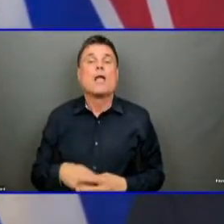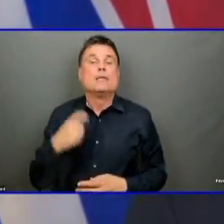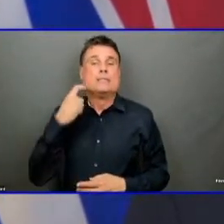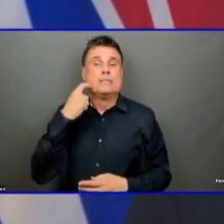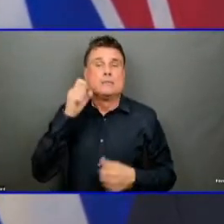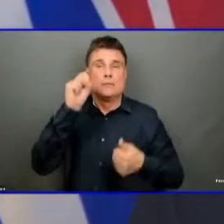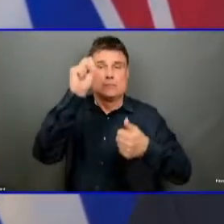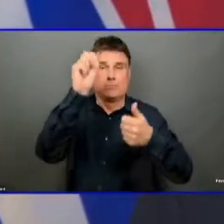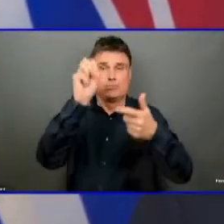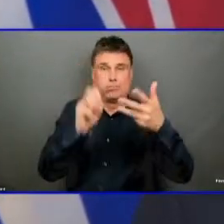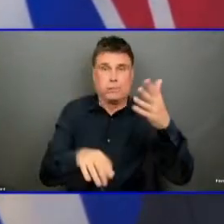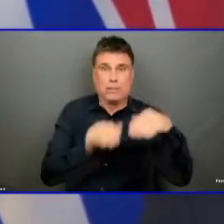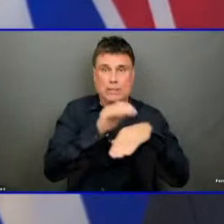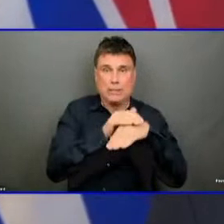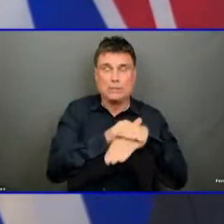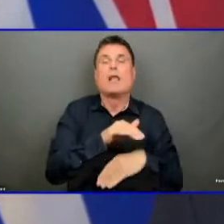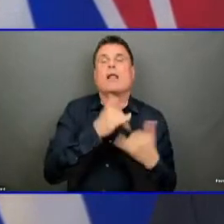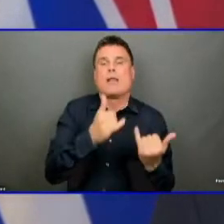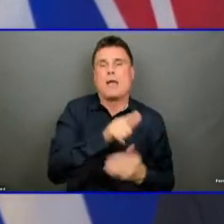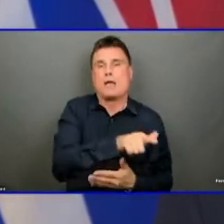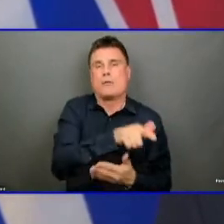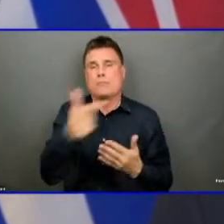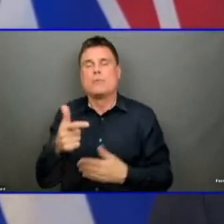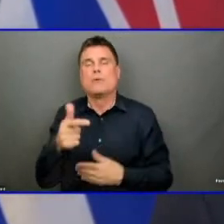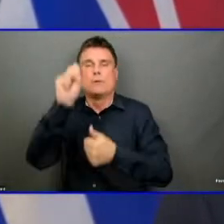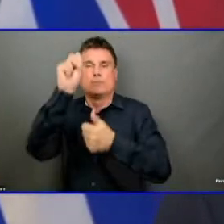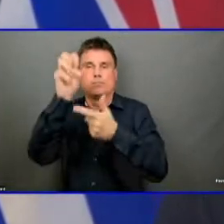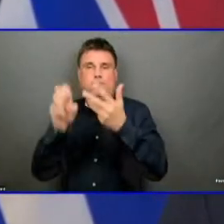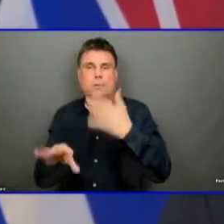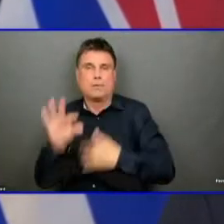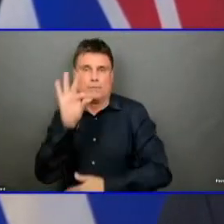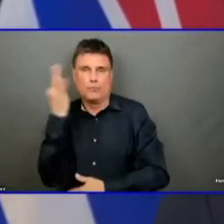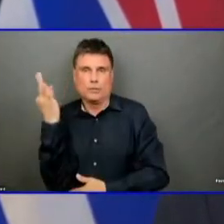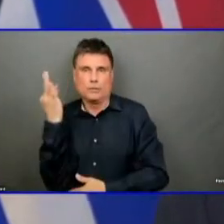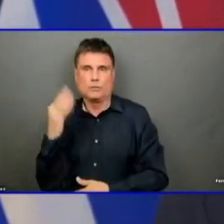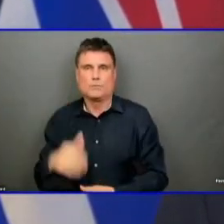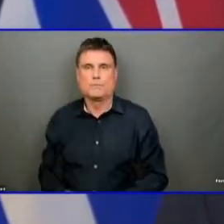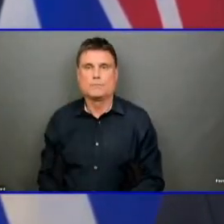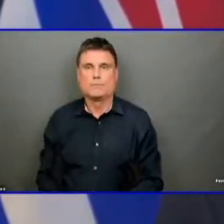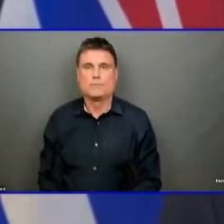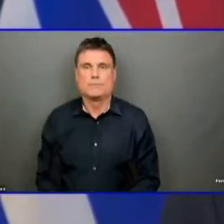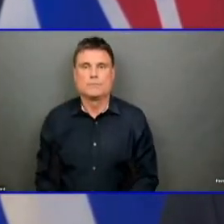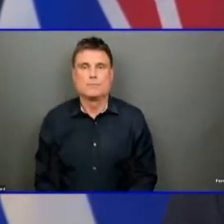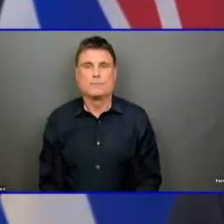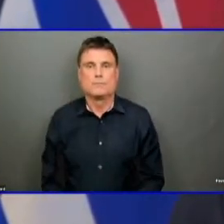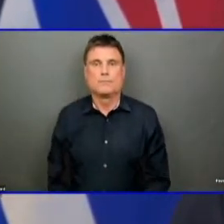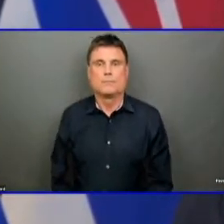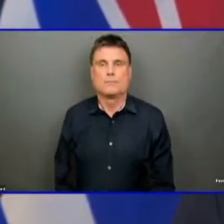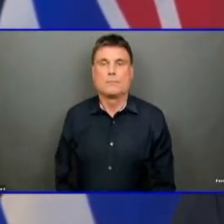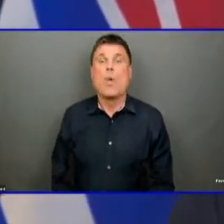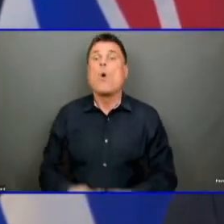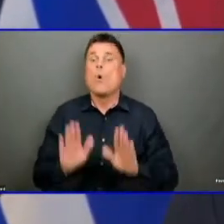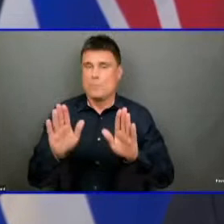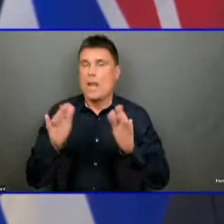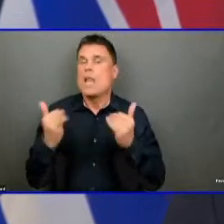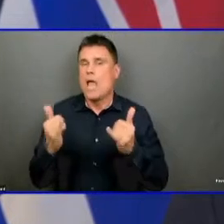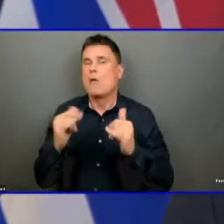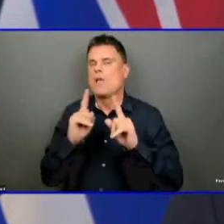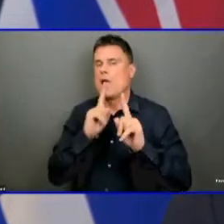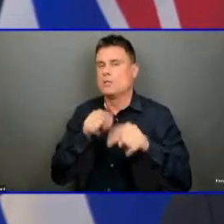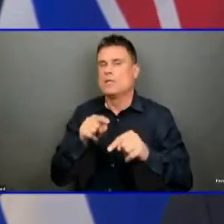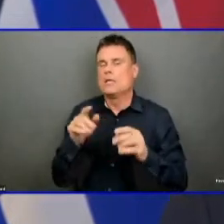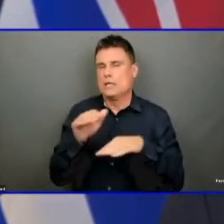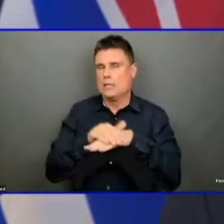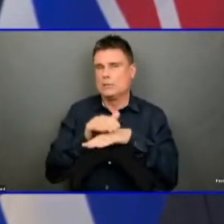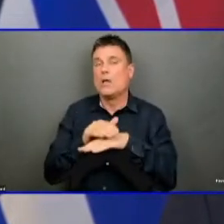Just to agree with Dr. Henry that Surrey is a major priority. It's where we, of course, first done and immunized all those working